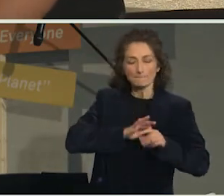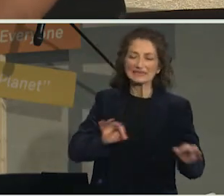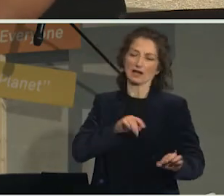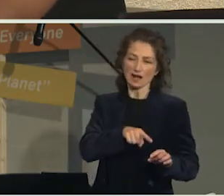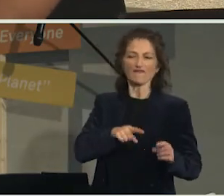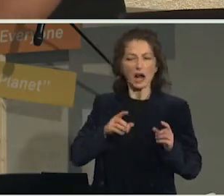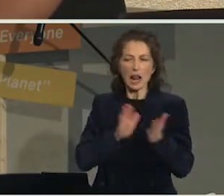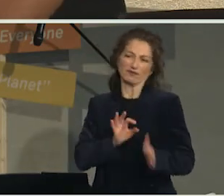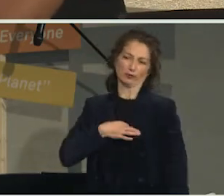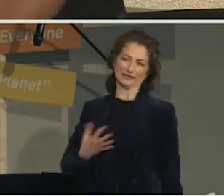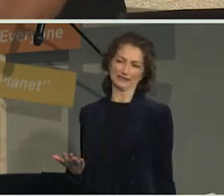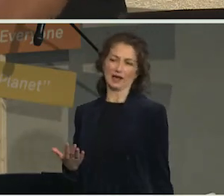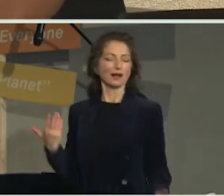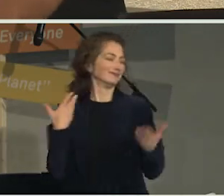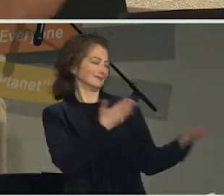is,